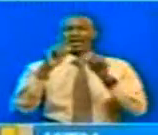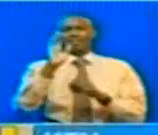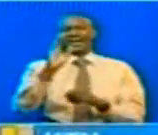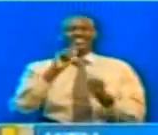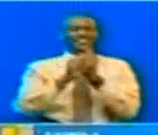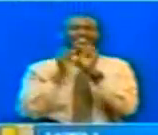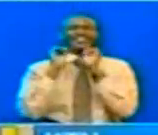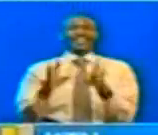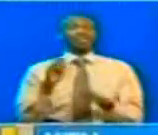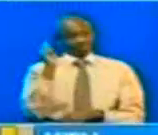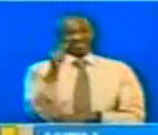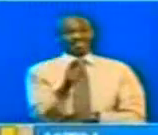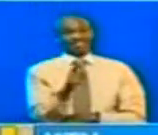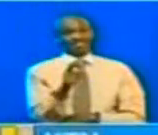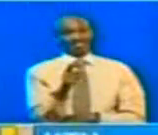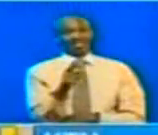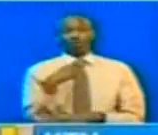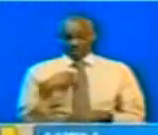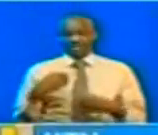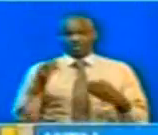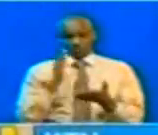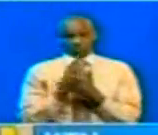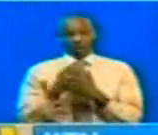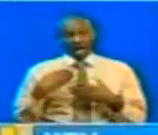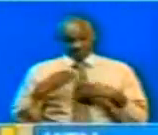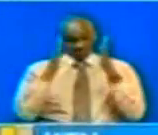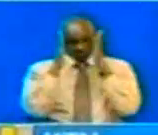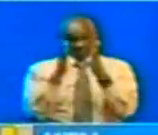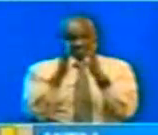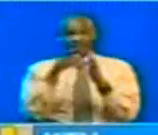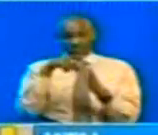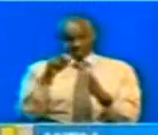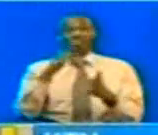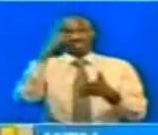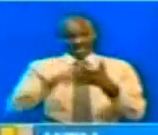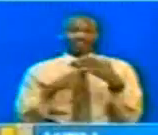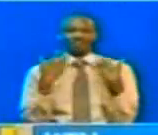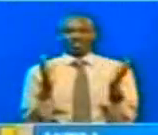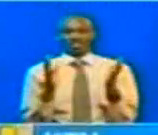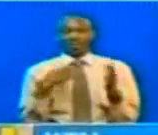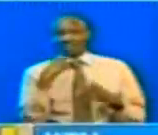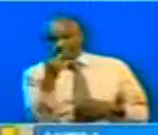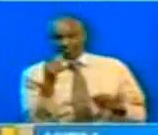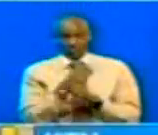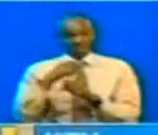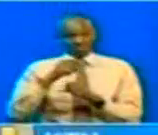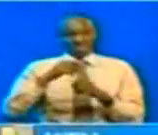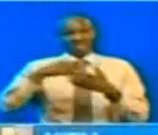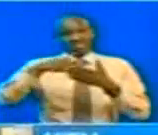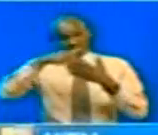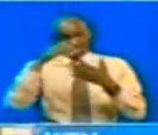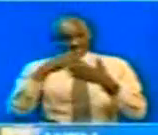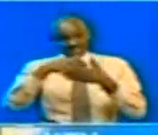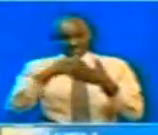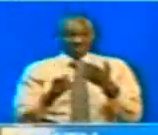in government we do what we have committed to do, that he took the pay cut. I can't say because I don't look at his paycheck, but I